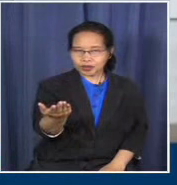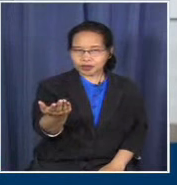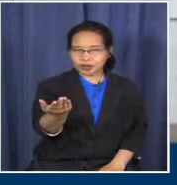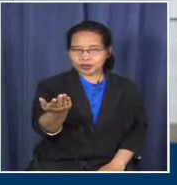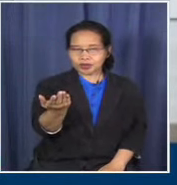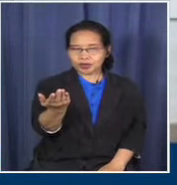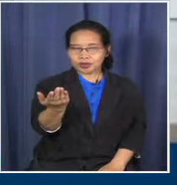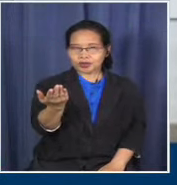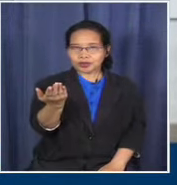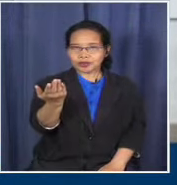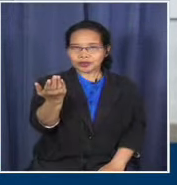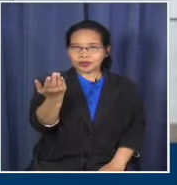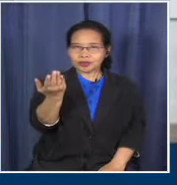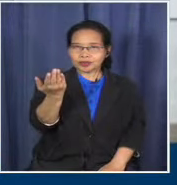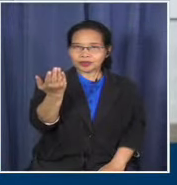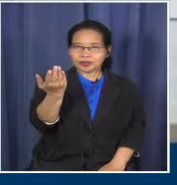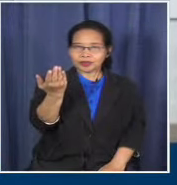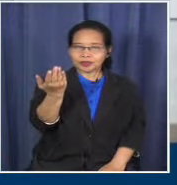adore you.